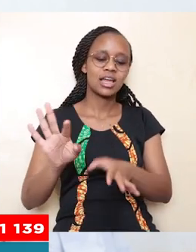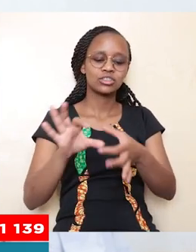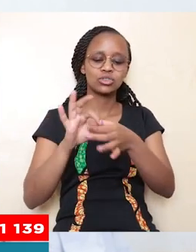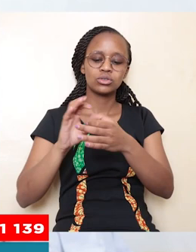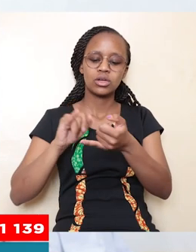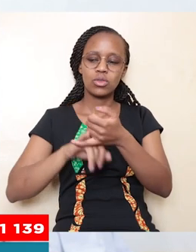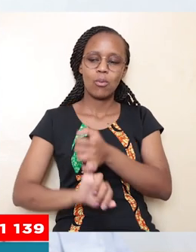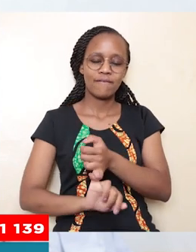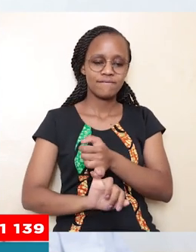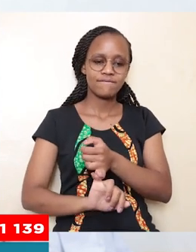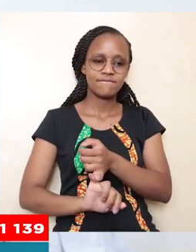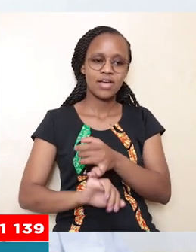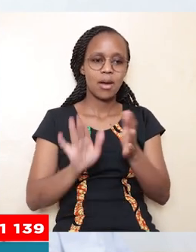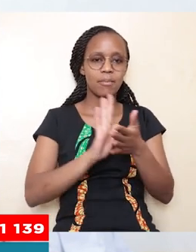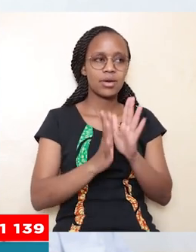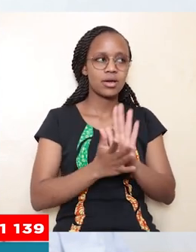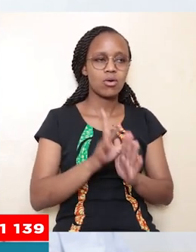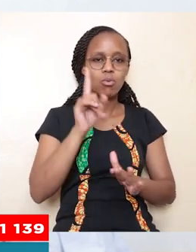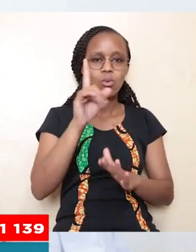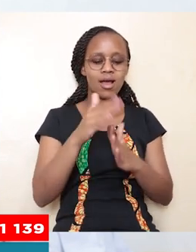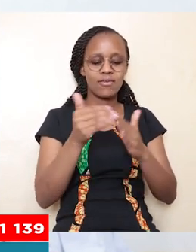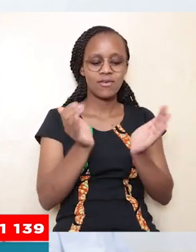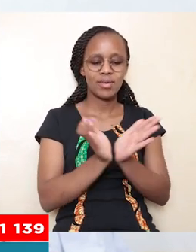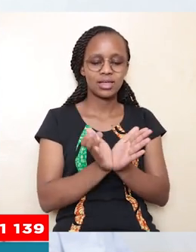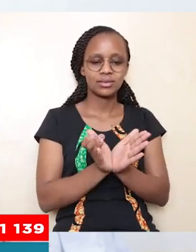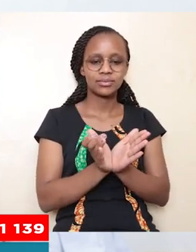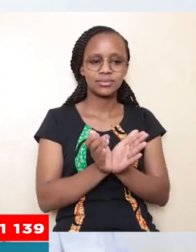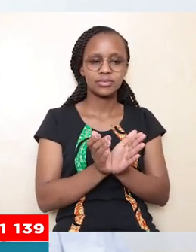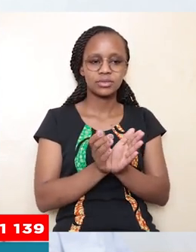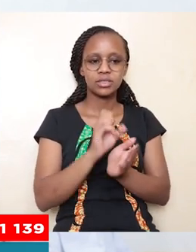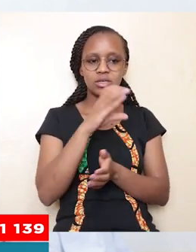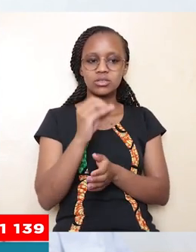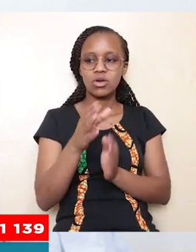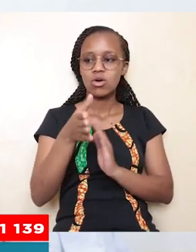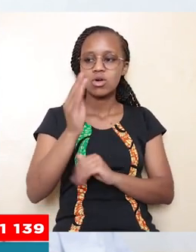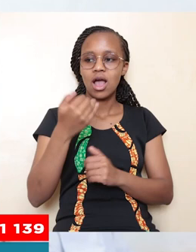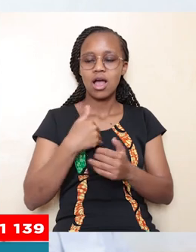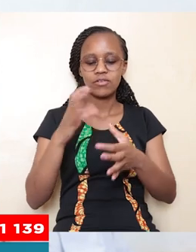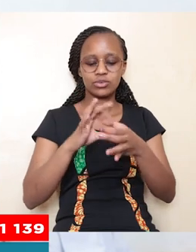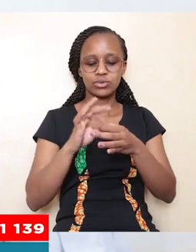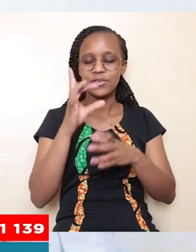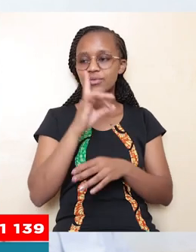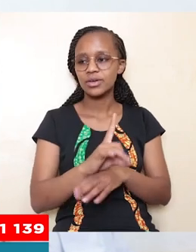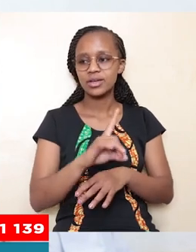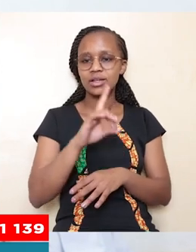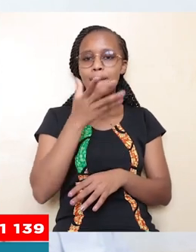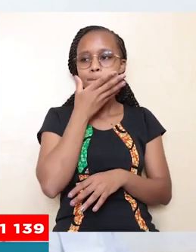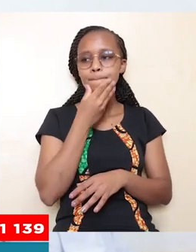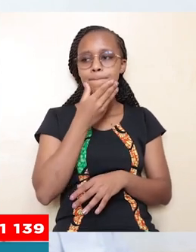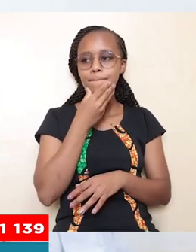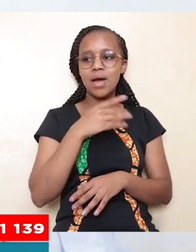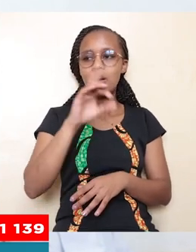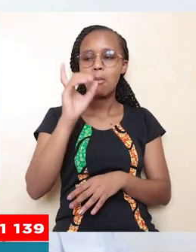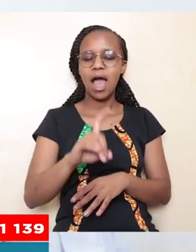wife, and they become one body. So what God has united, man